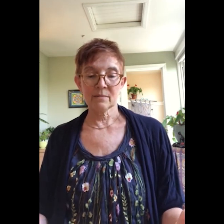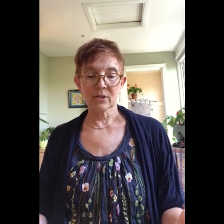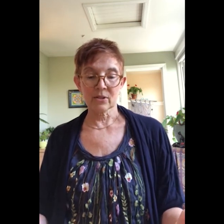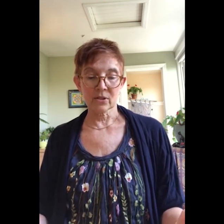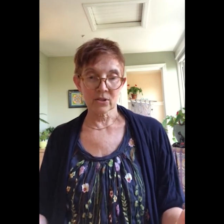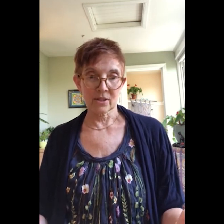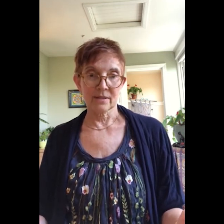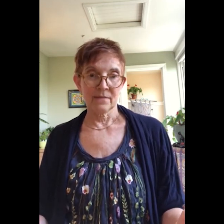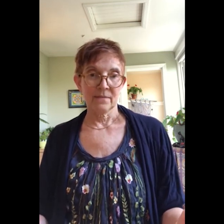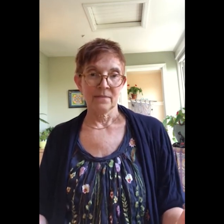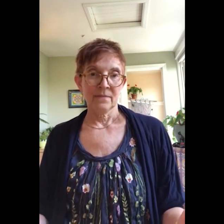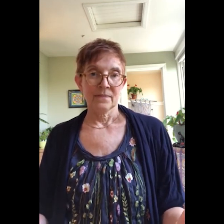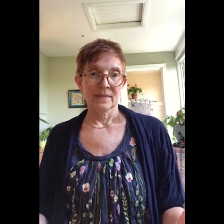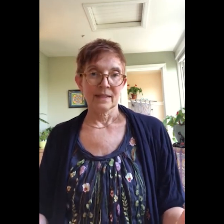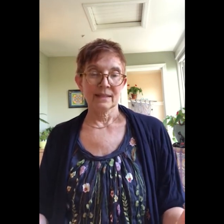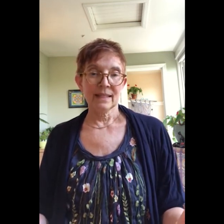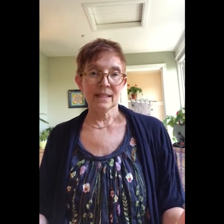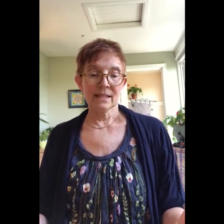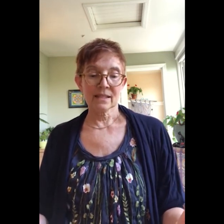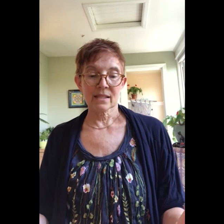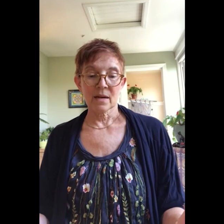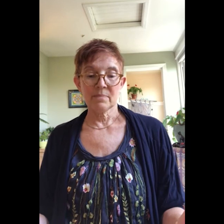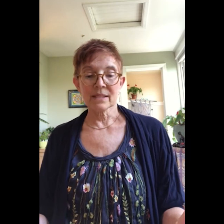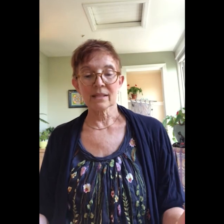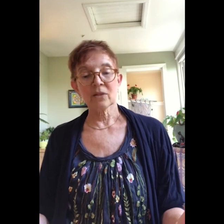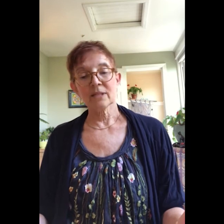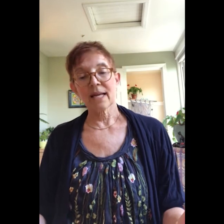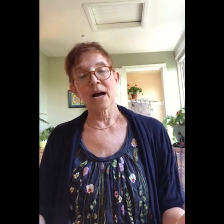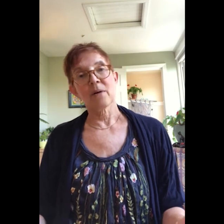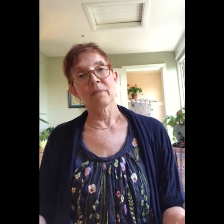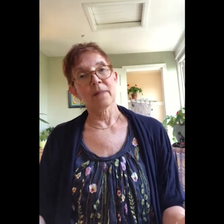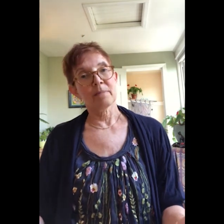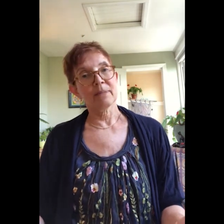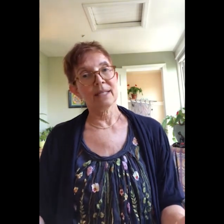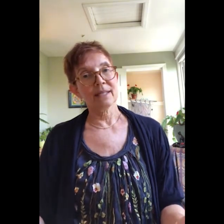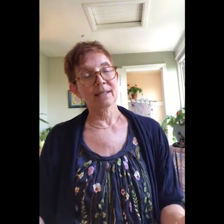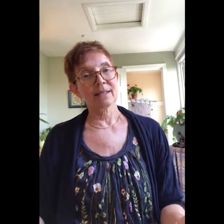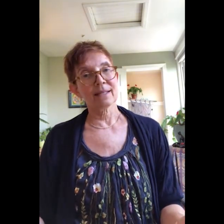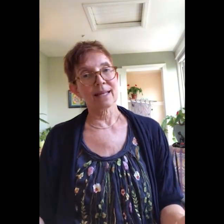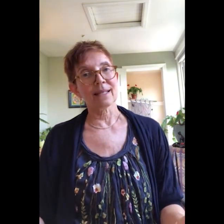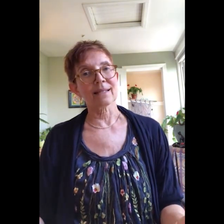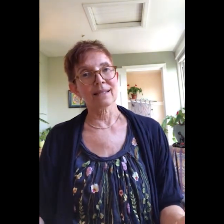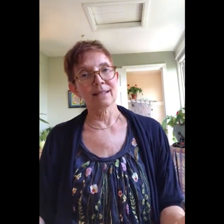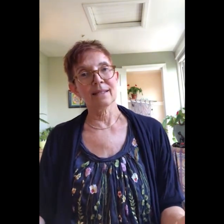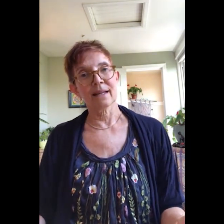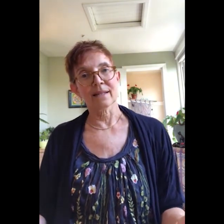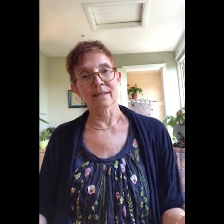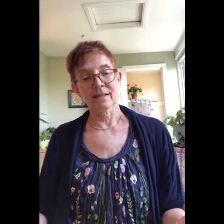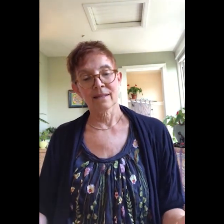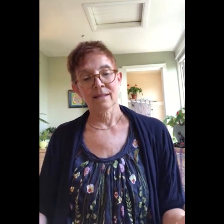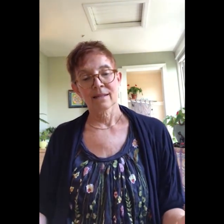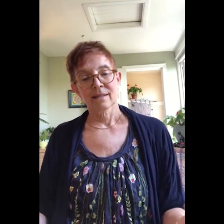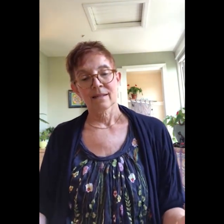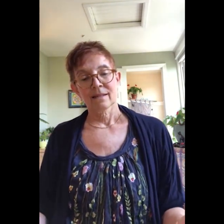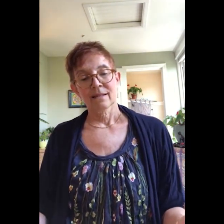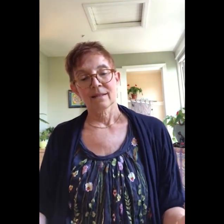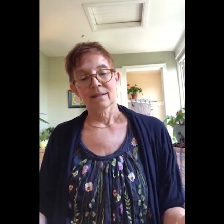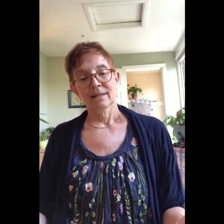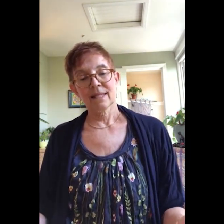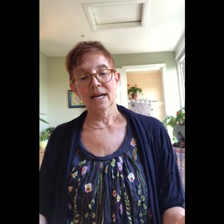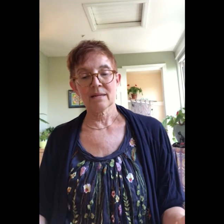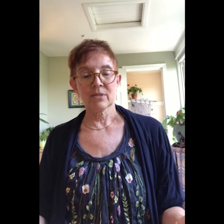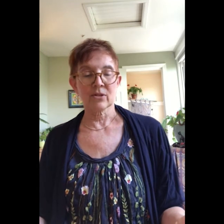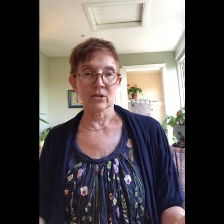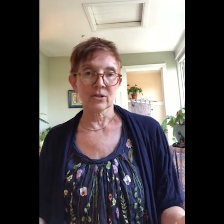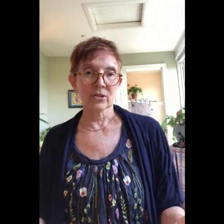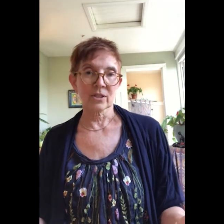The times are urgent. Let us be slowed down by the beings that exceed us.